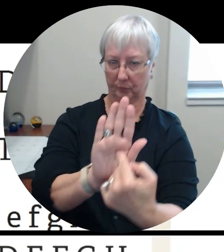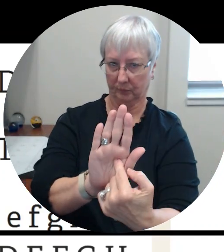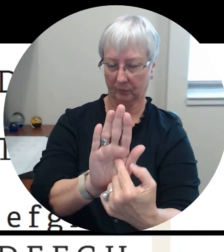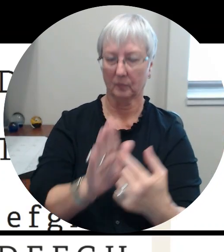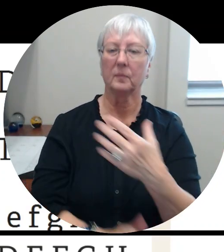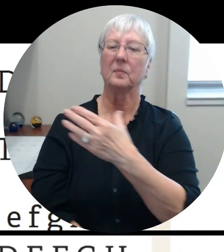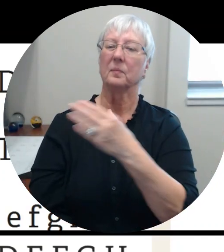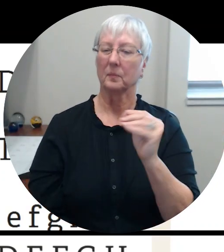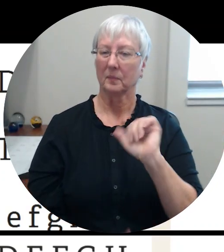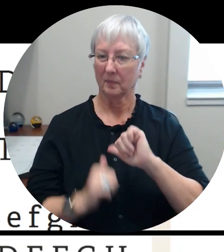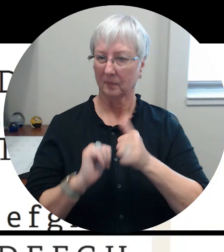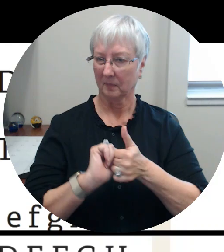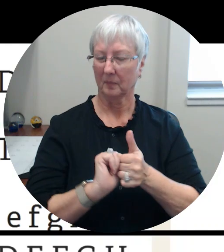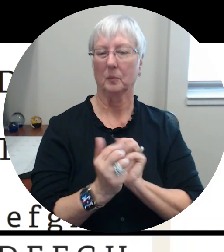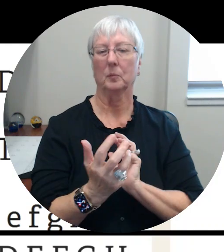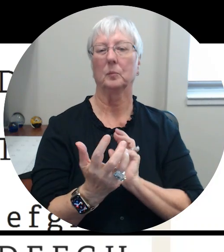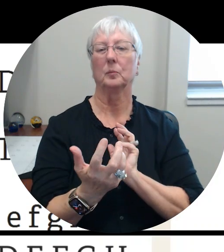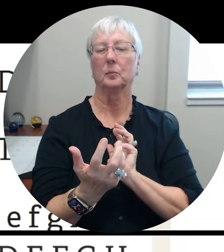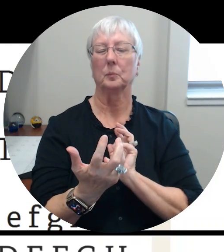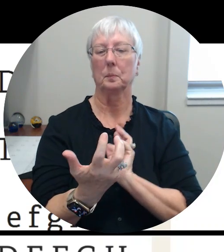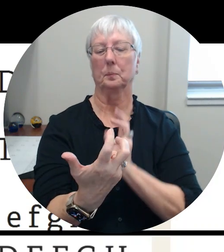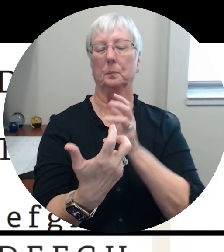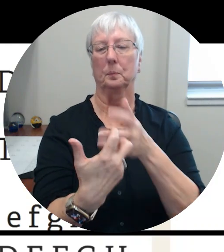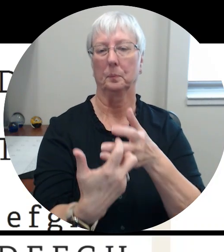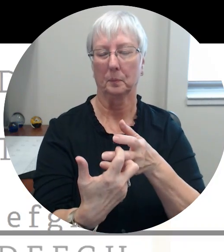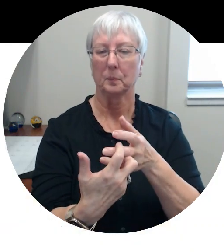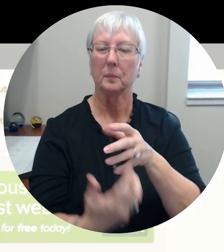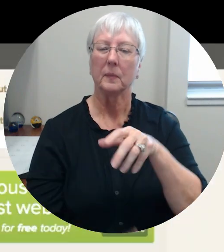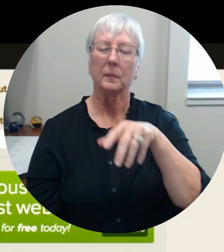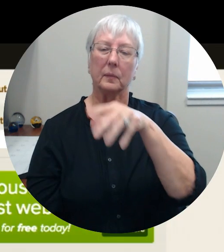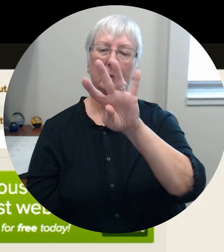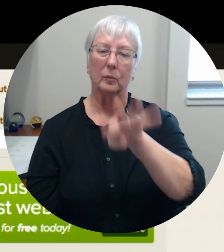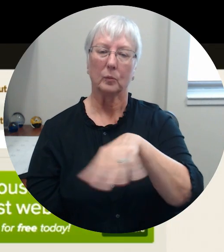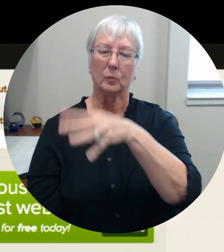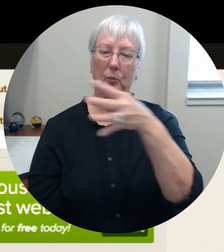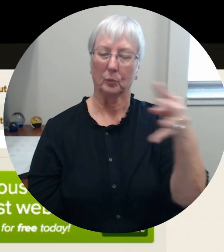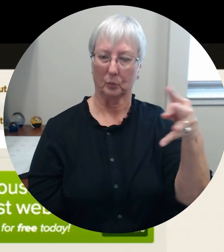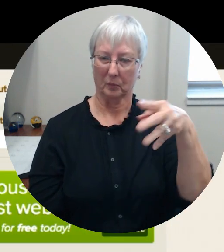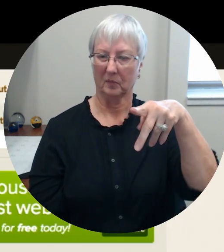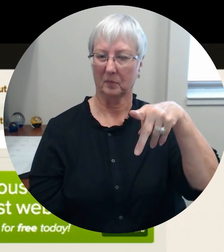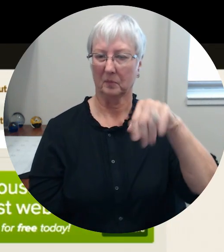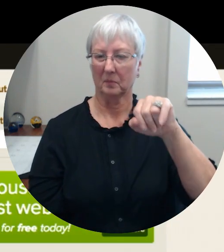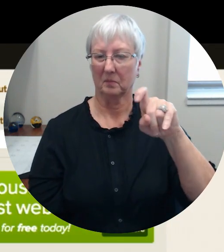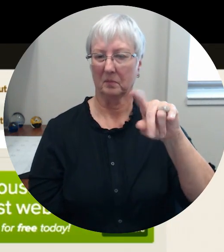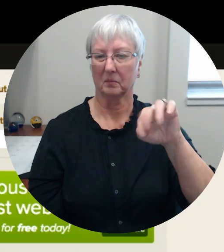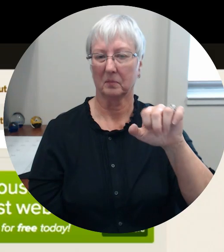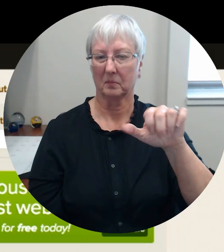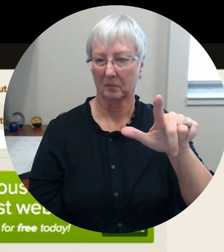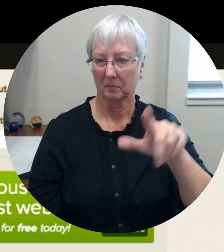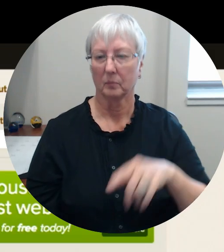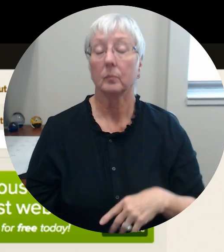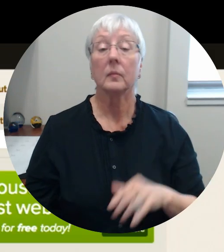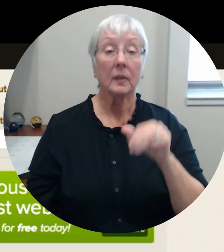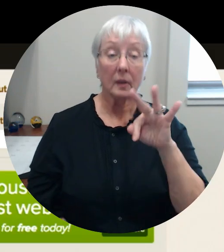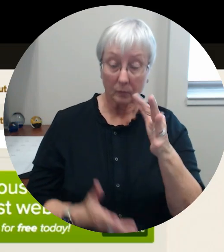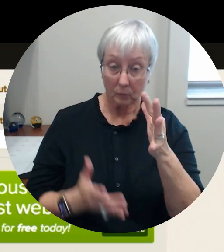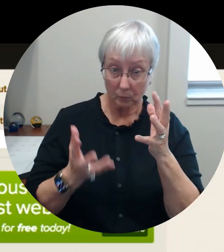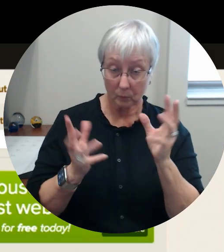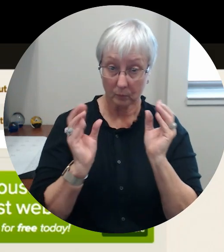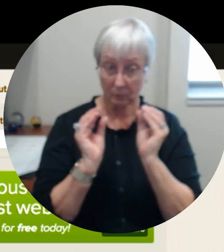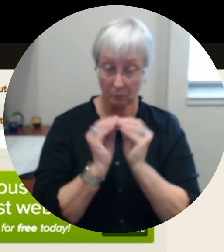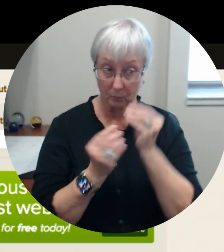grid. And we have to deal with both of these when we're designing for the web. If you're interested in more detail about text rendering on the web, Typekit